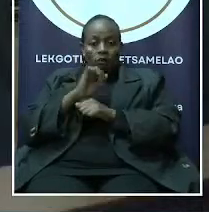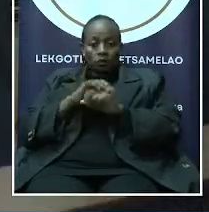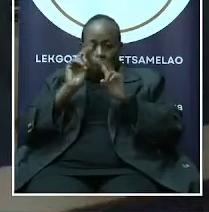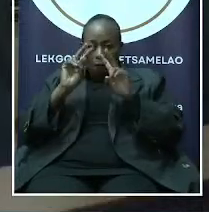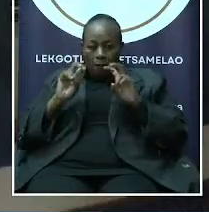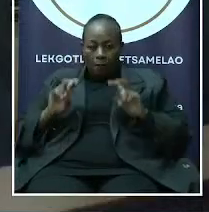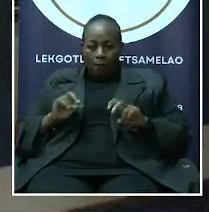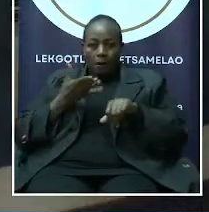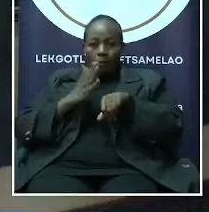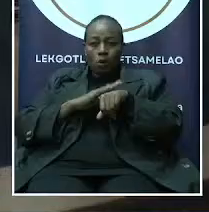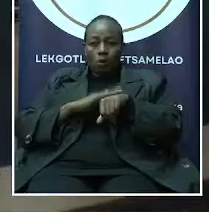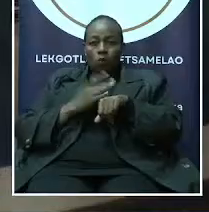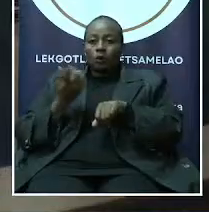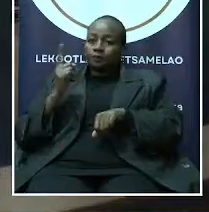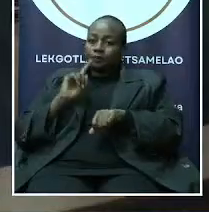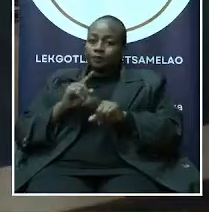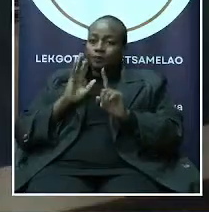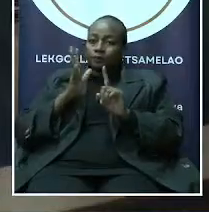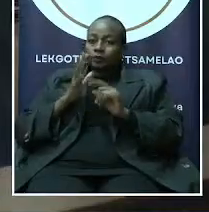get the next speaker?